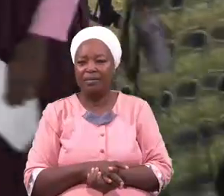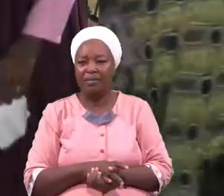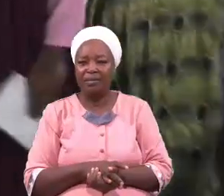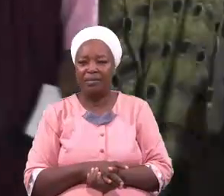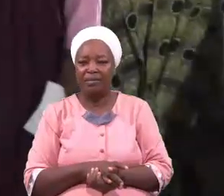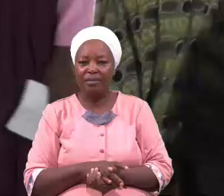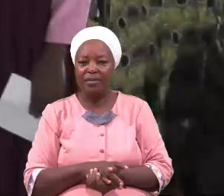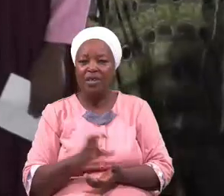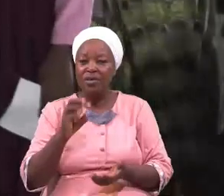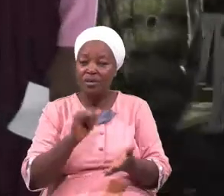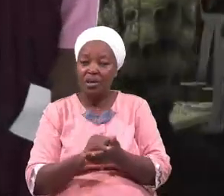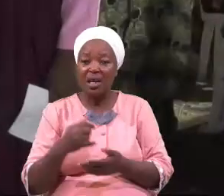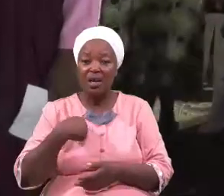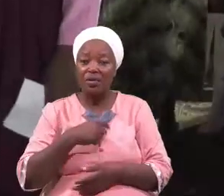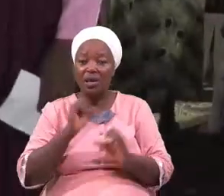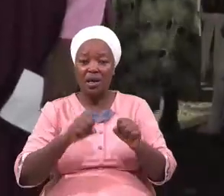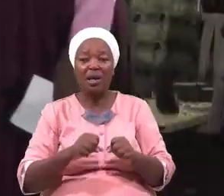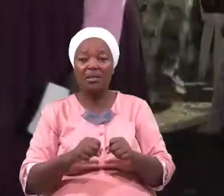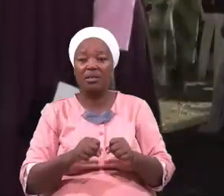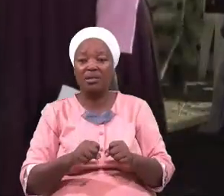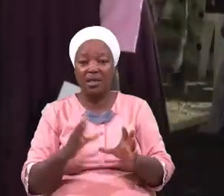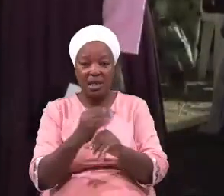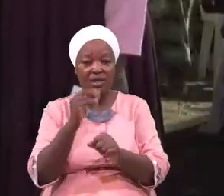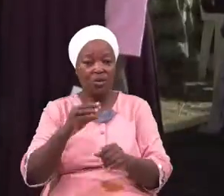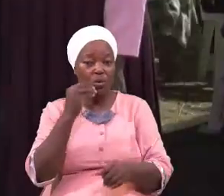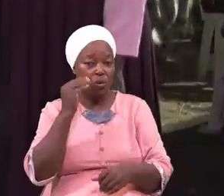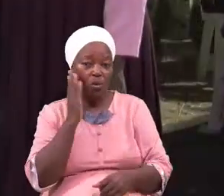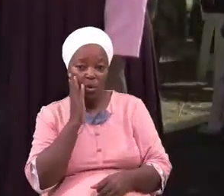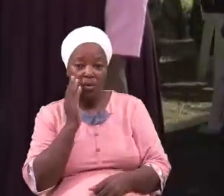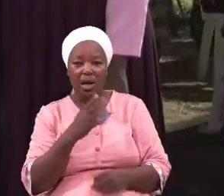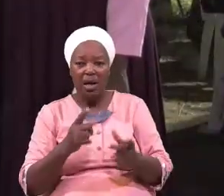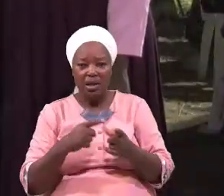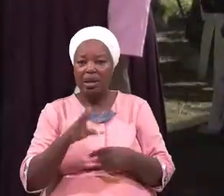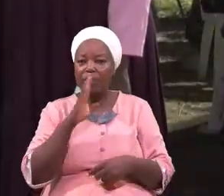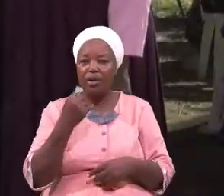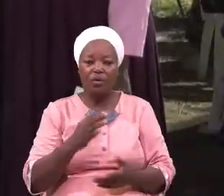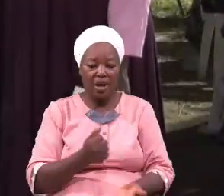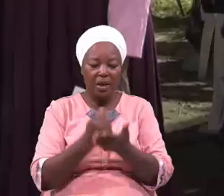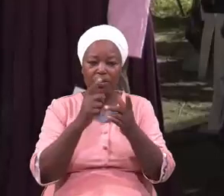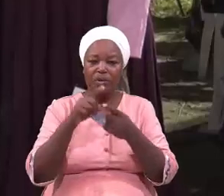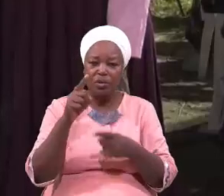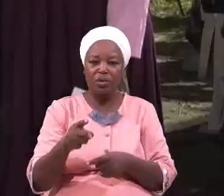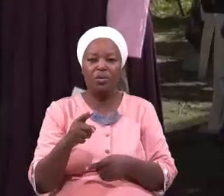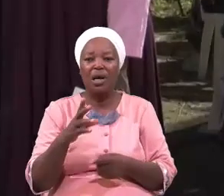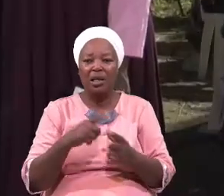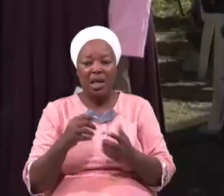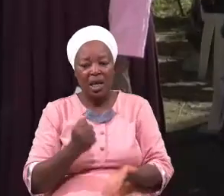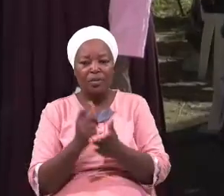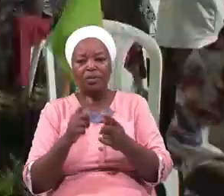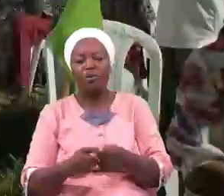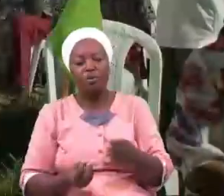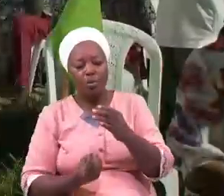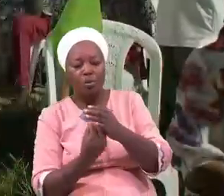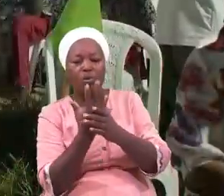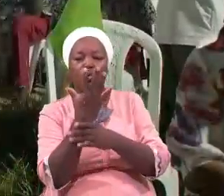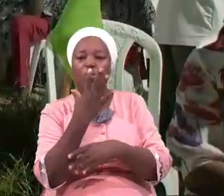So that we can locate you and we can relate with you and help you to go on in